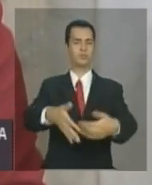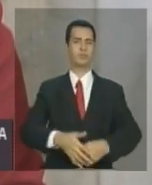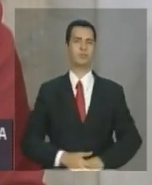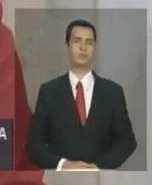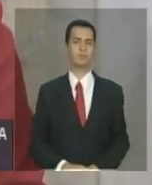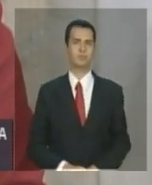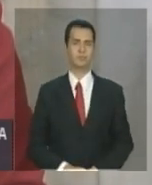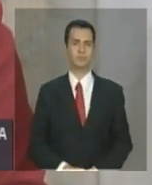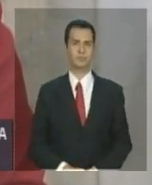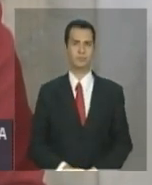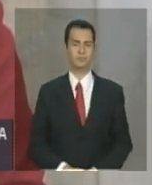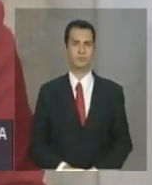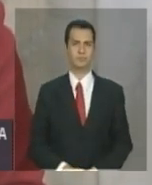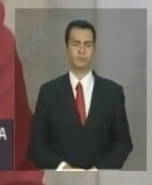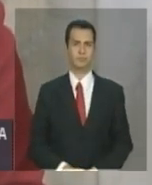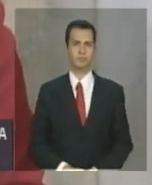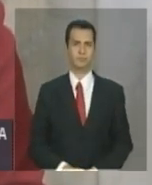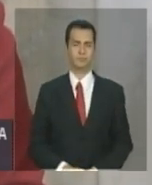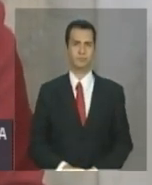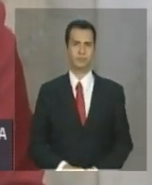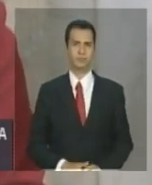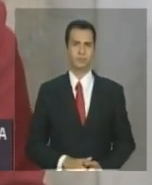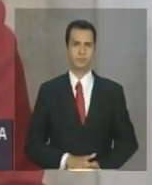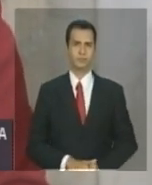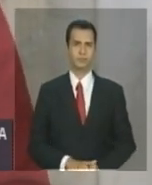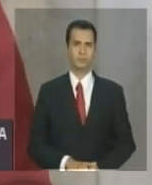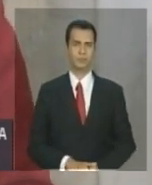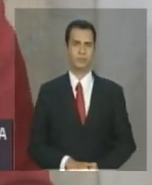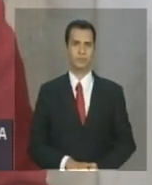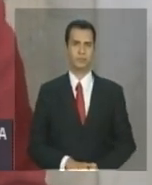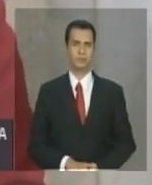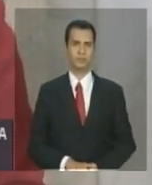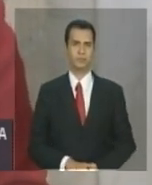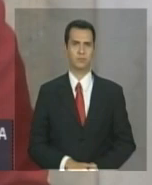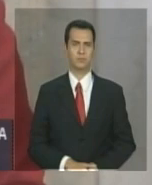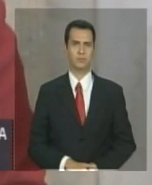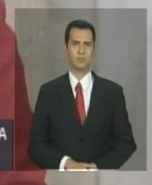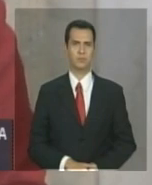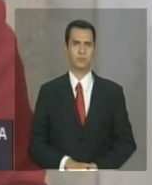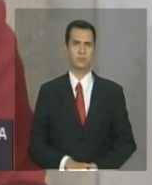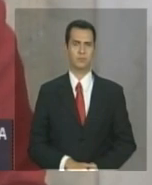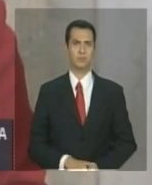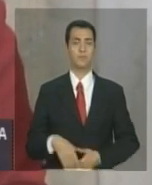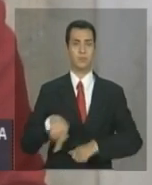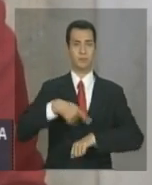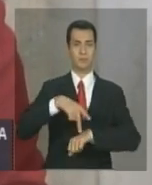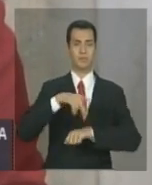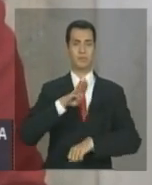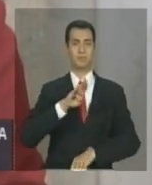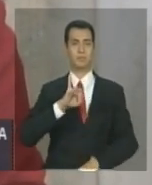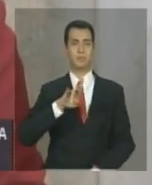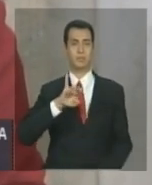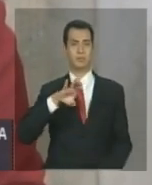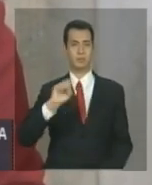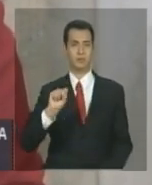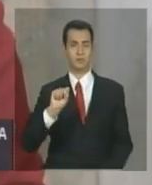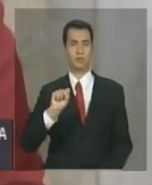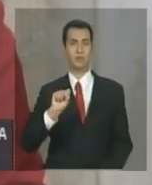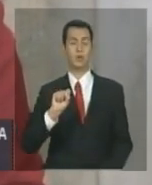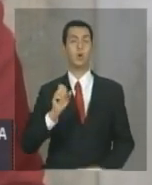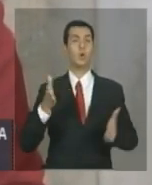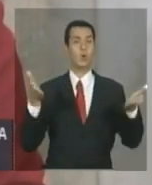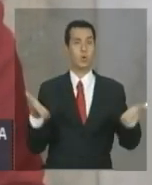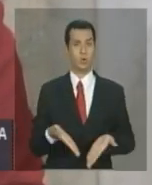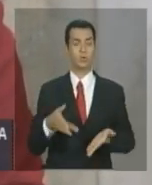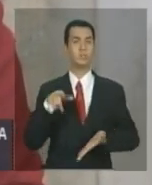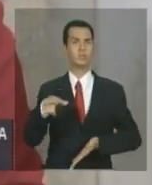also in ensuring proper resumption of prosperity. Os países BRICS respondem hoje por uma parte